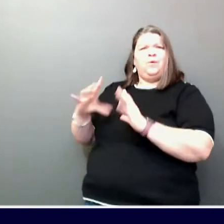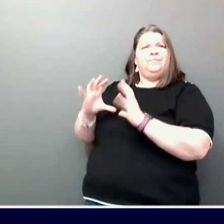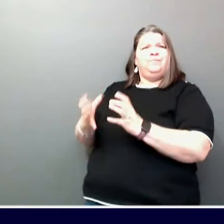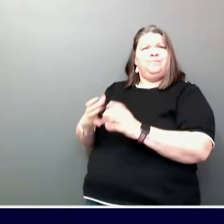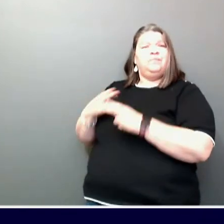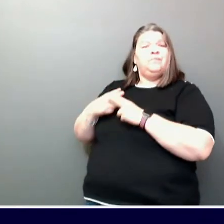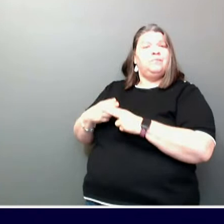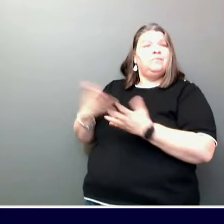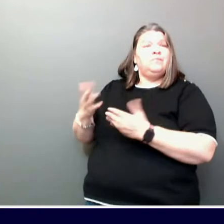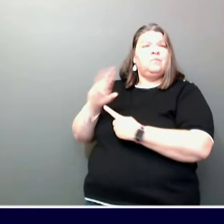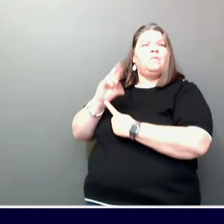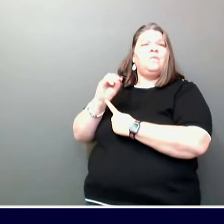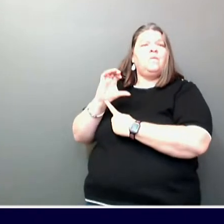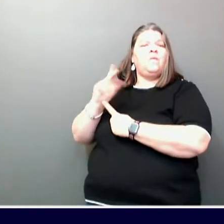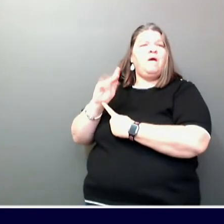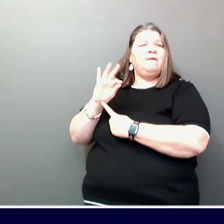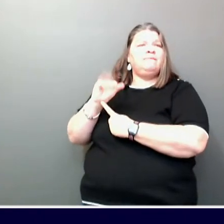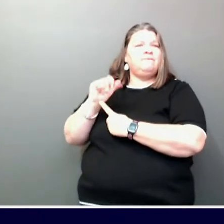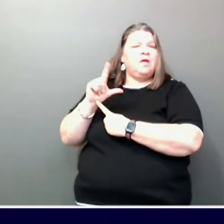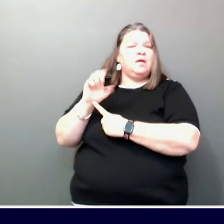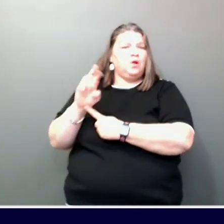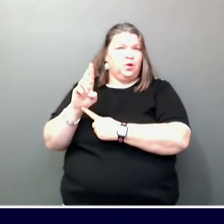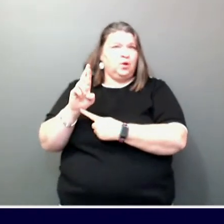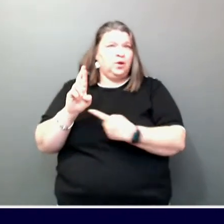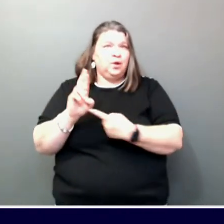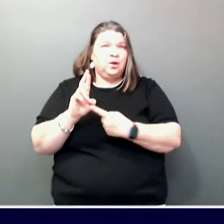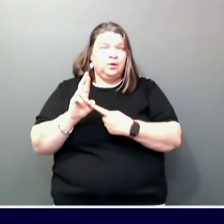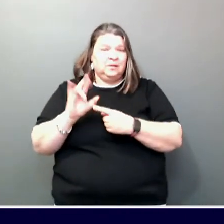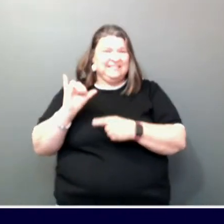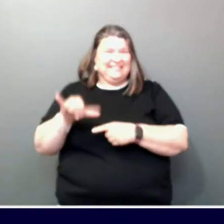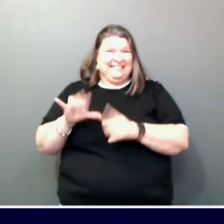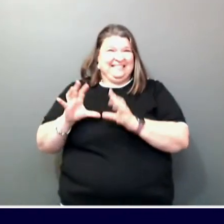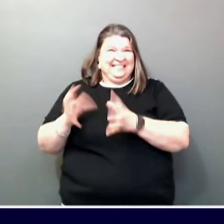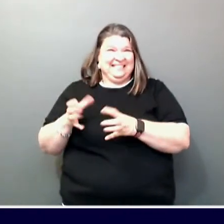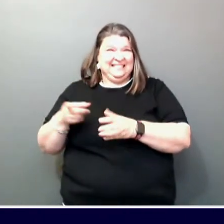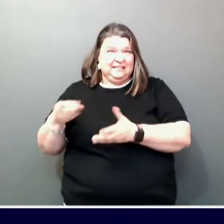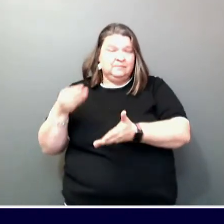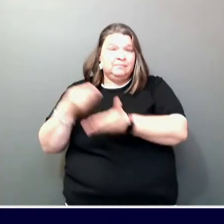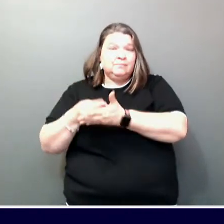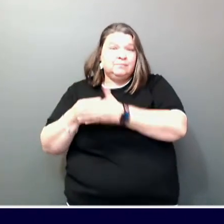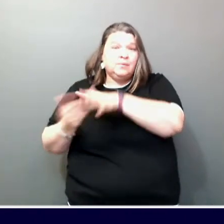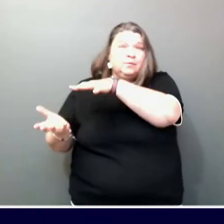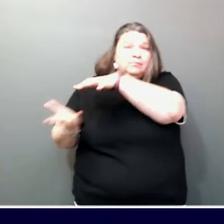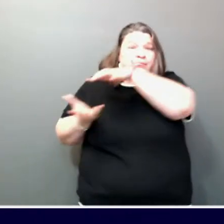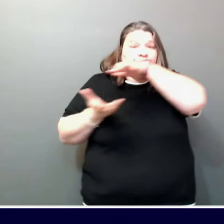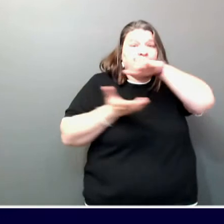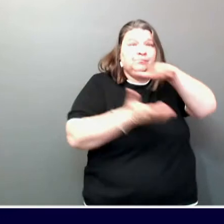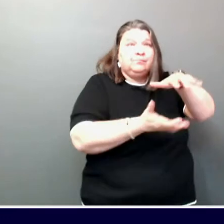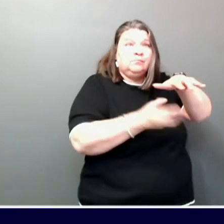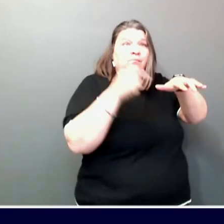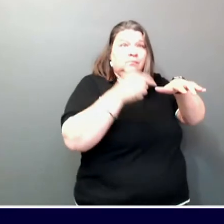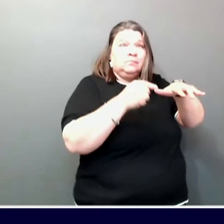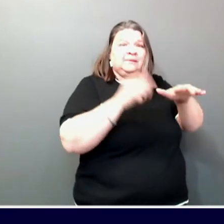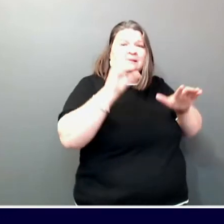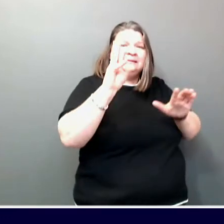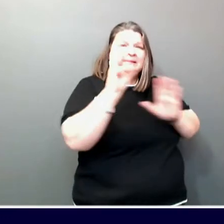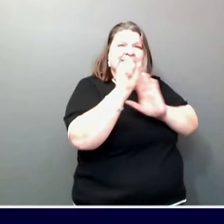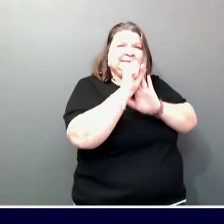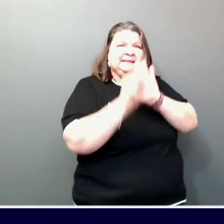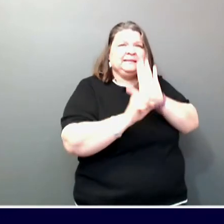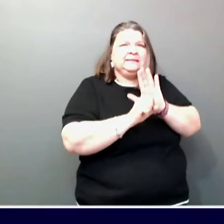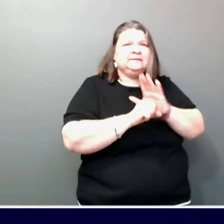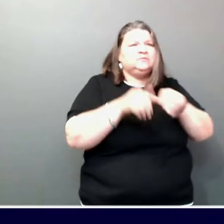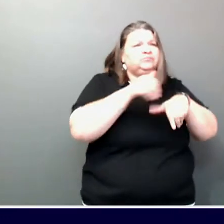76,680 of the 125,000 free COVID-19 tests have been mailed directly to the homes of Maine